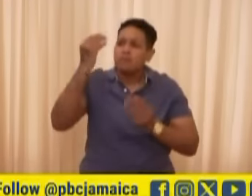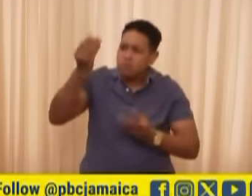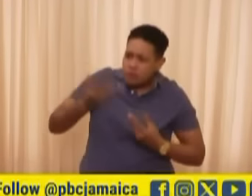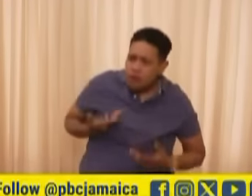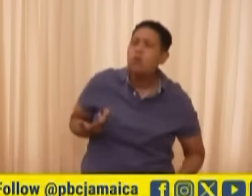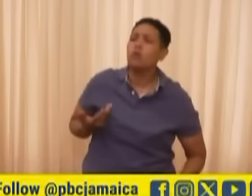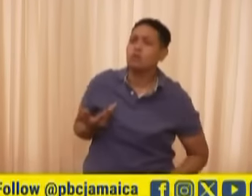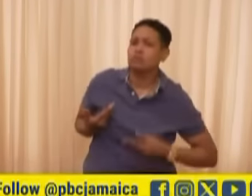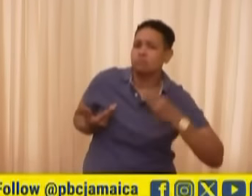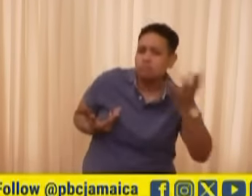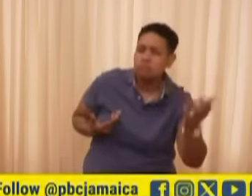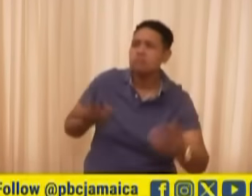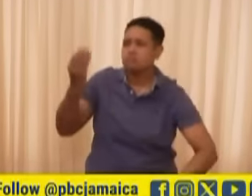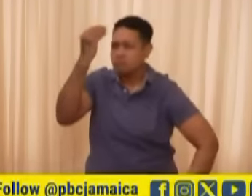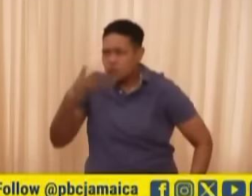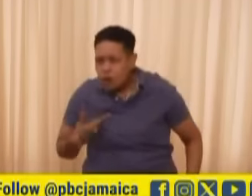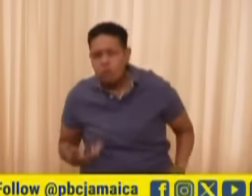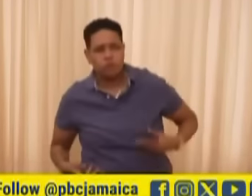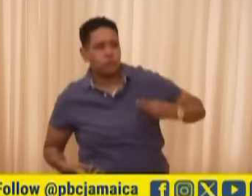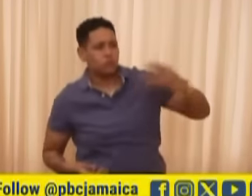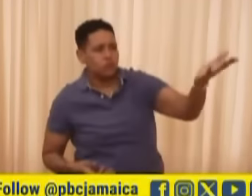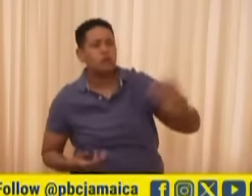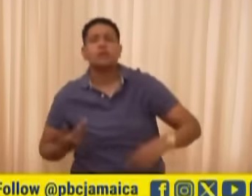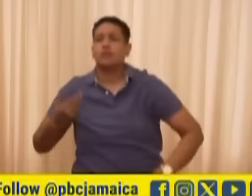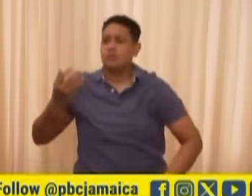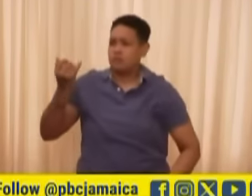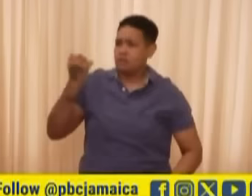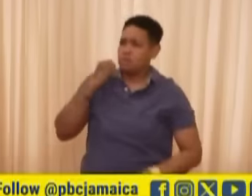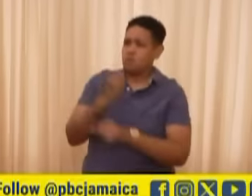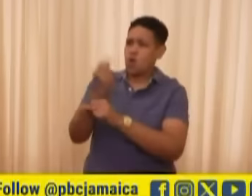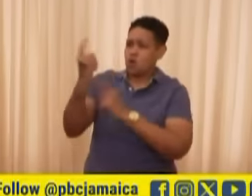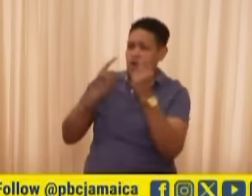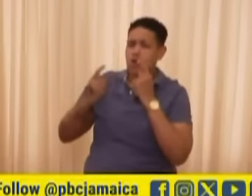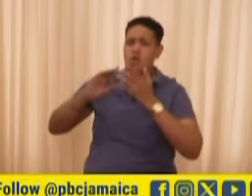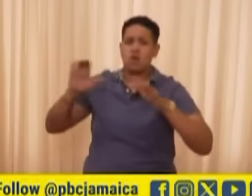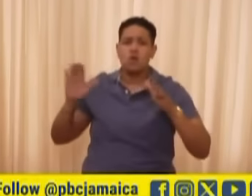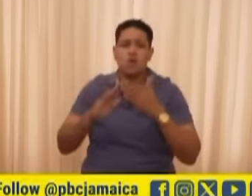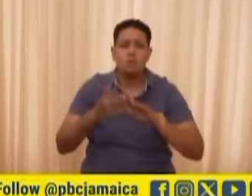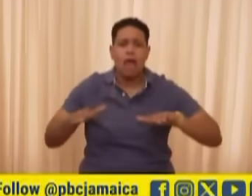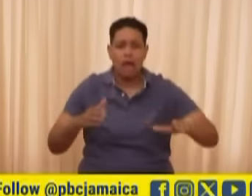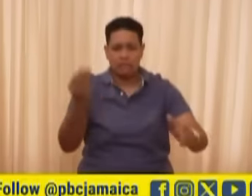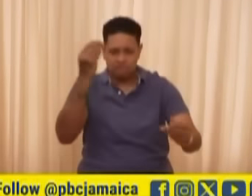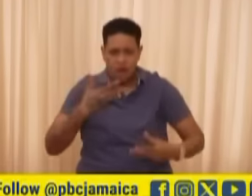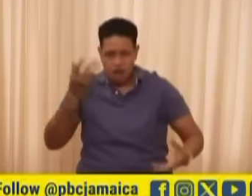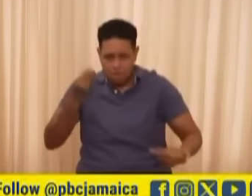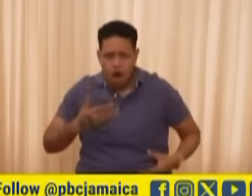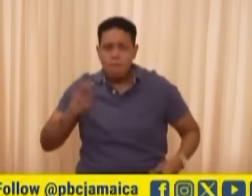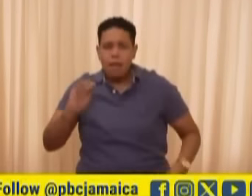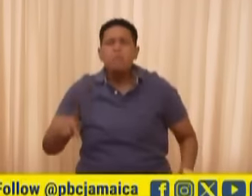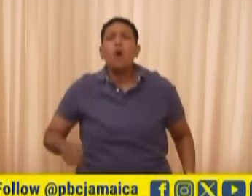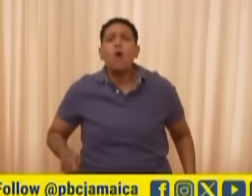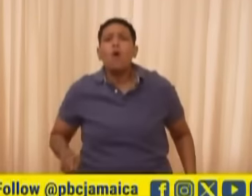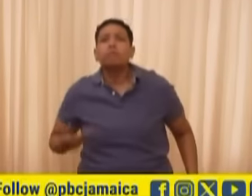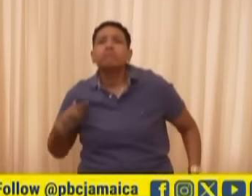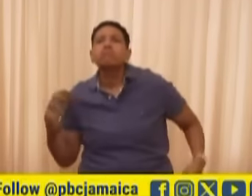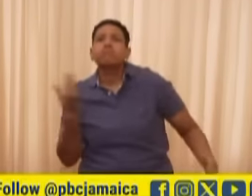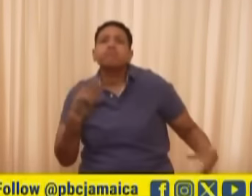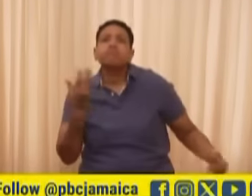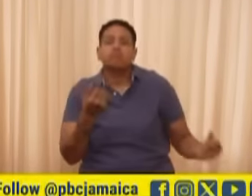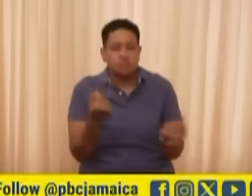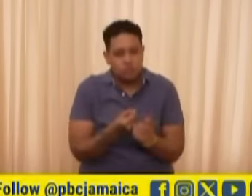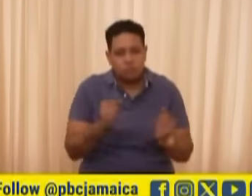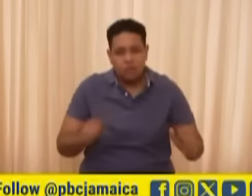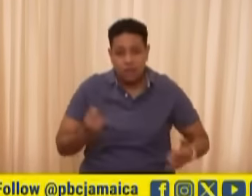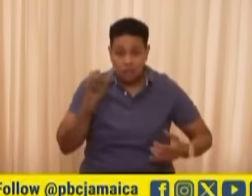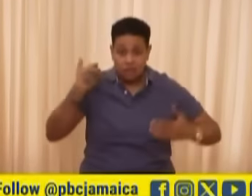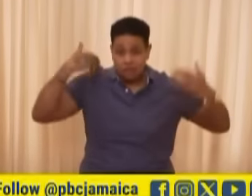attention, their network of workers and community activists and so forth would have brought cases to their attention, then